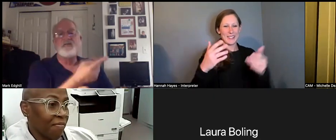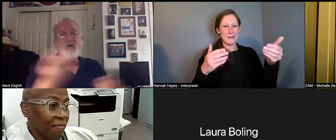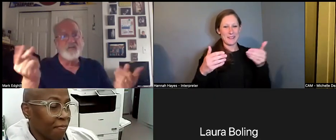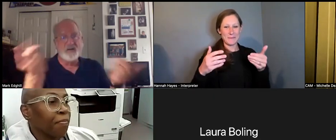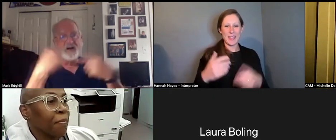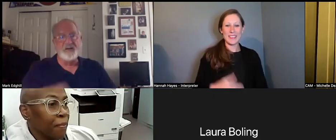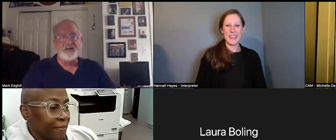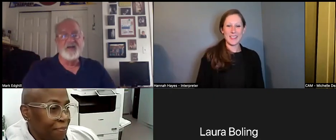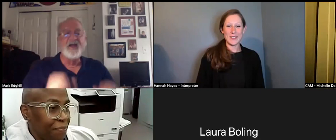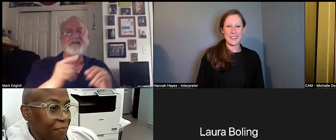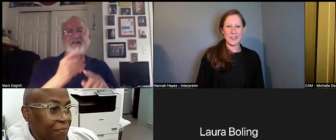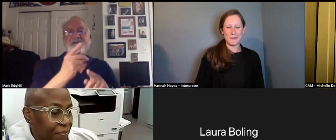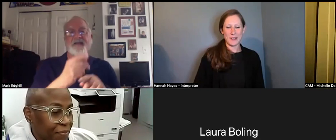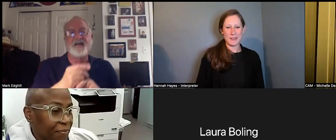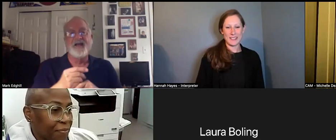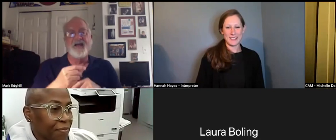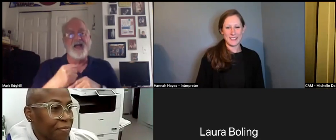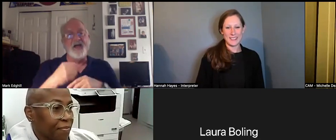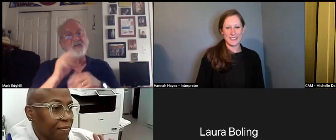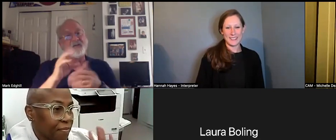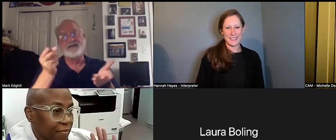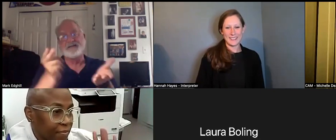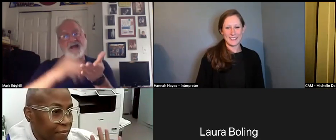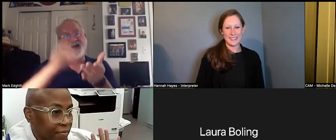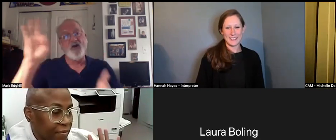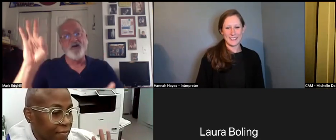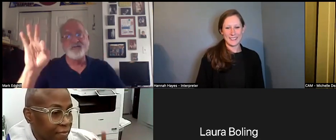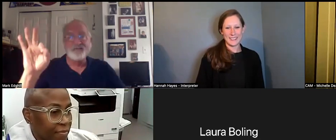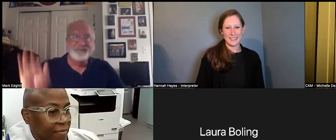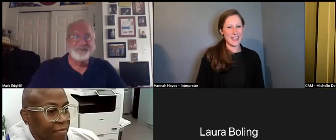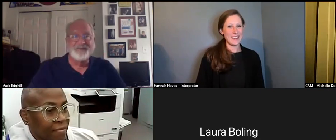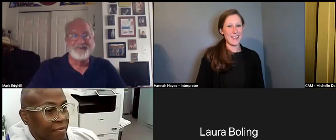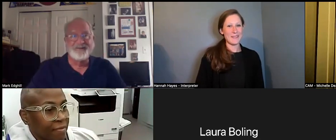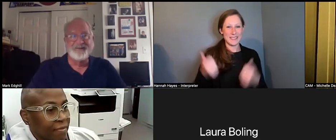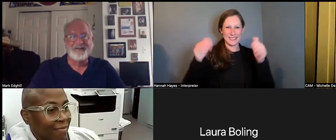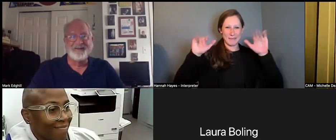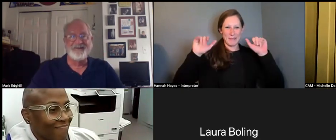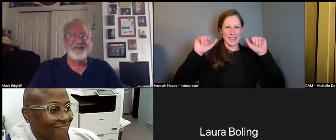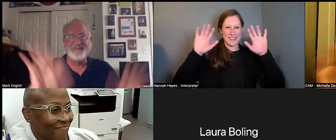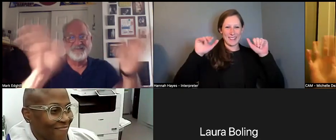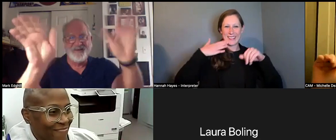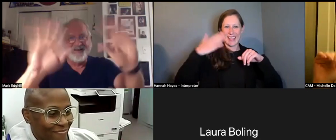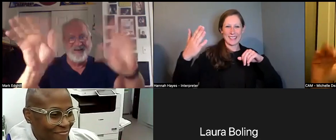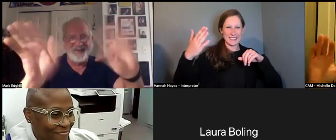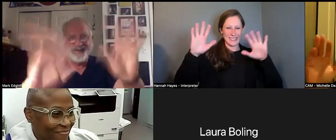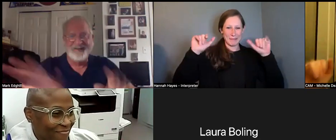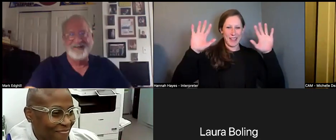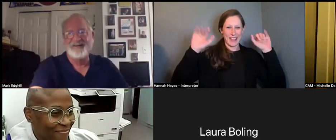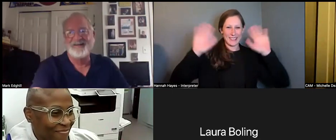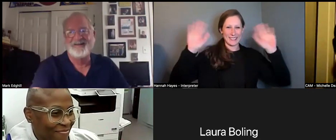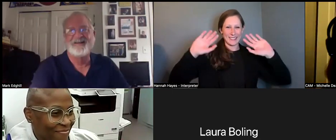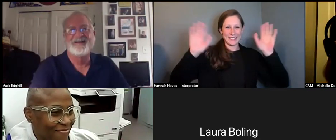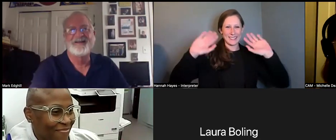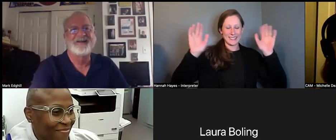thanks for you're welcome. And thank you, and thank you all for coming. I'll be signing off. Signing off. Okay, bye.